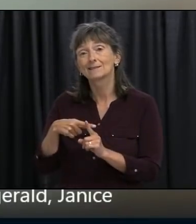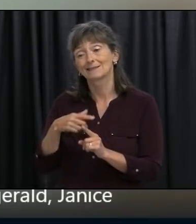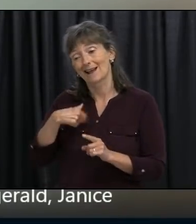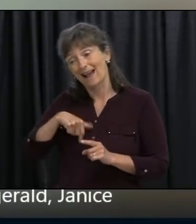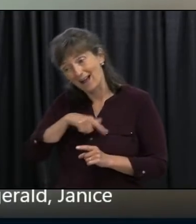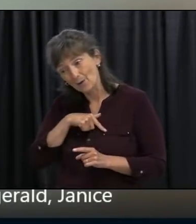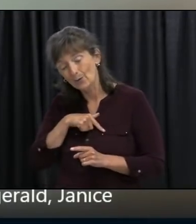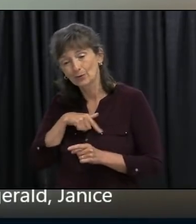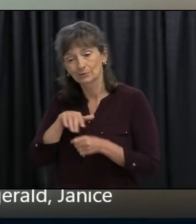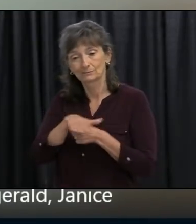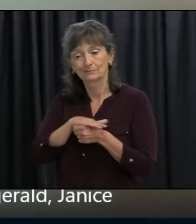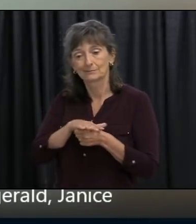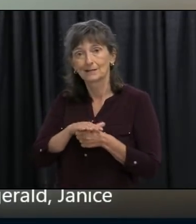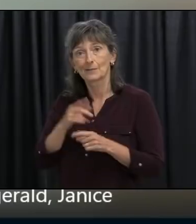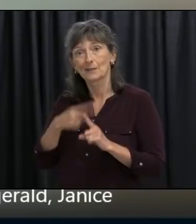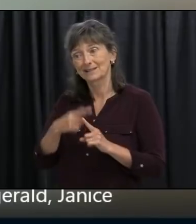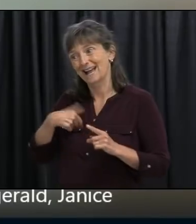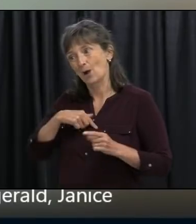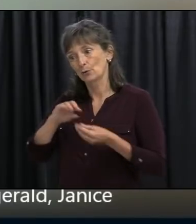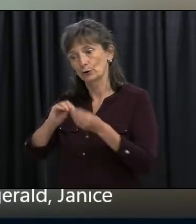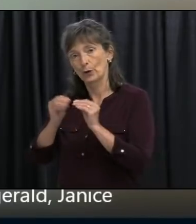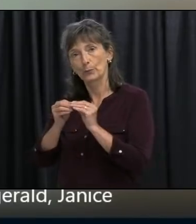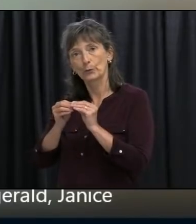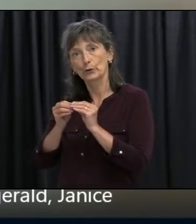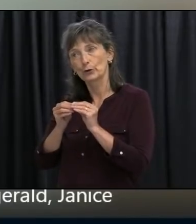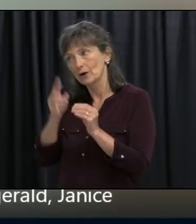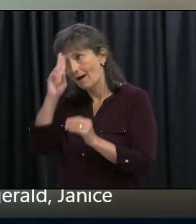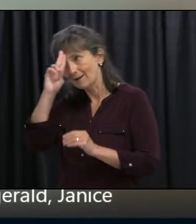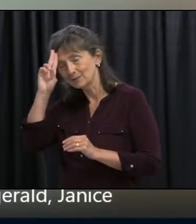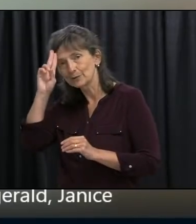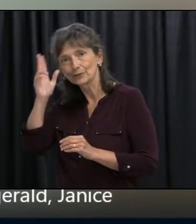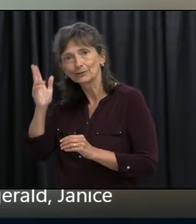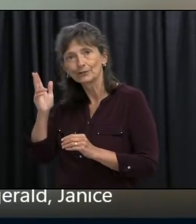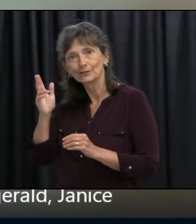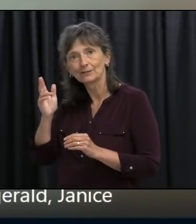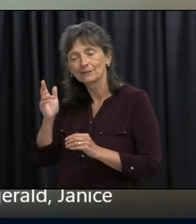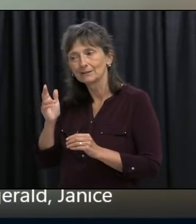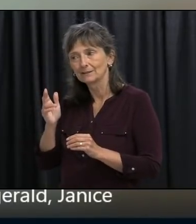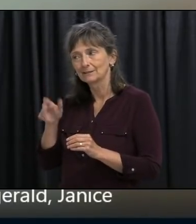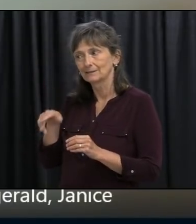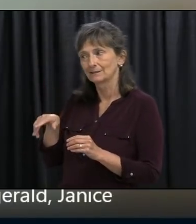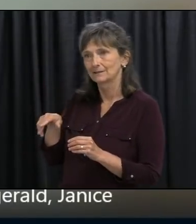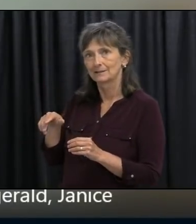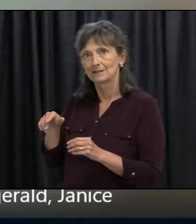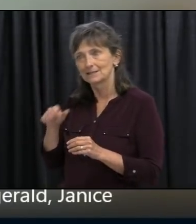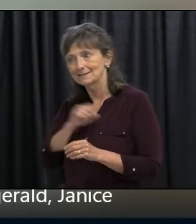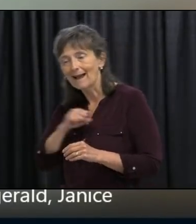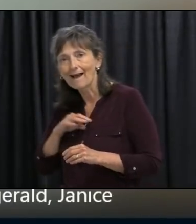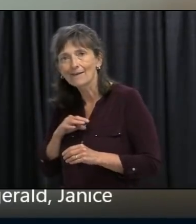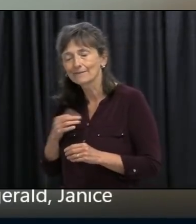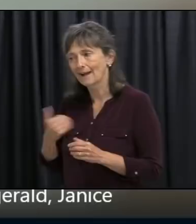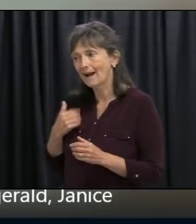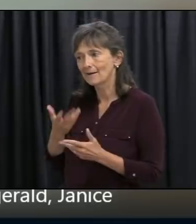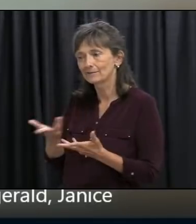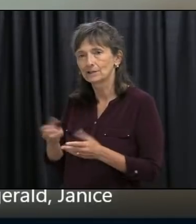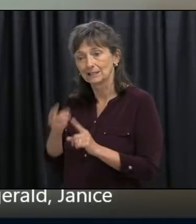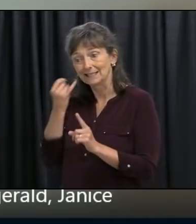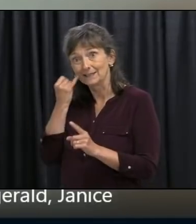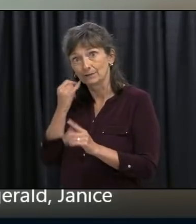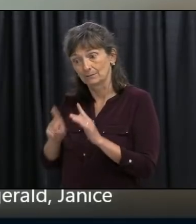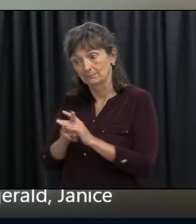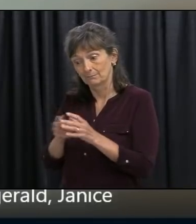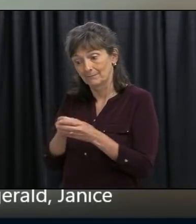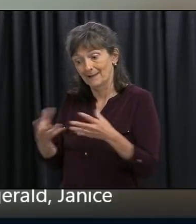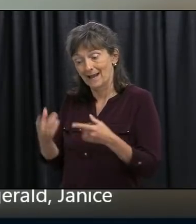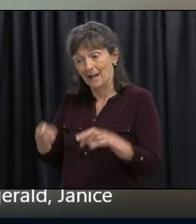our capacity as well, and so these things come into account when we're looking at, should an outbreak happen,